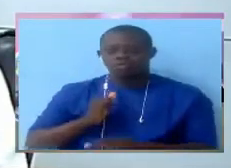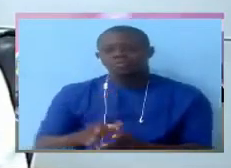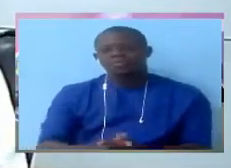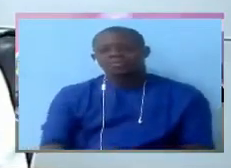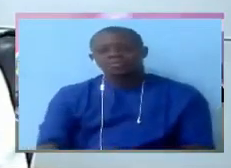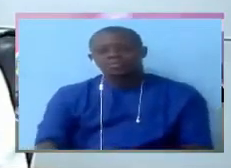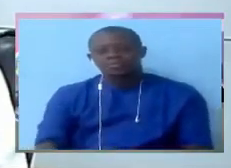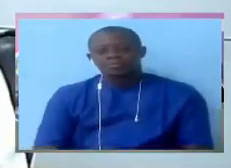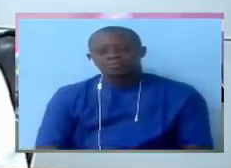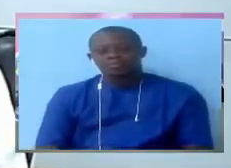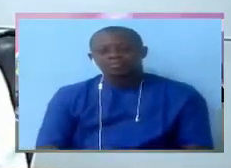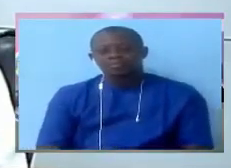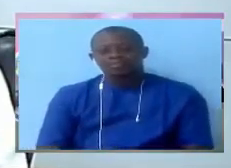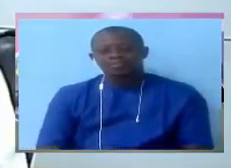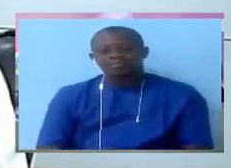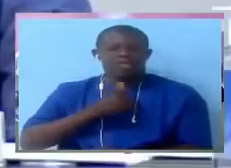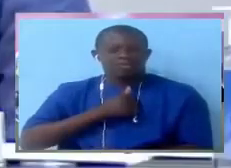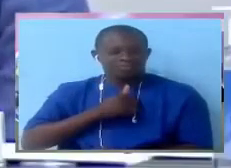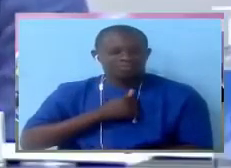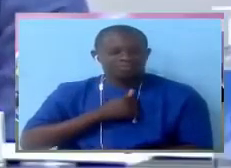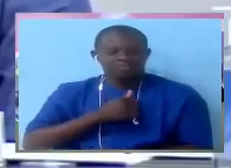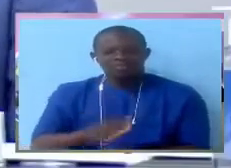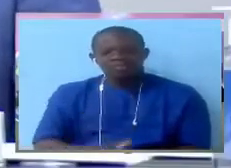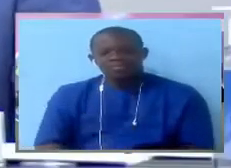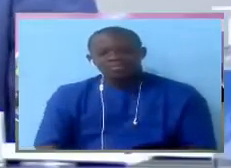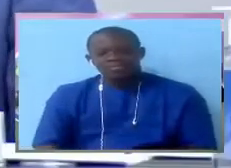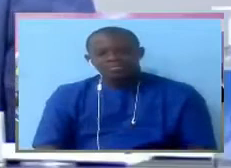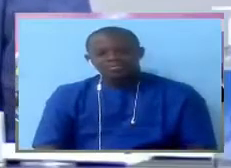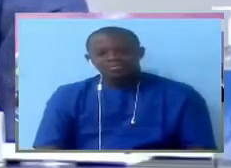they all usually gossip about us.